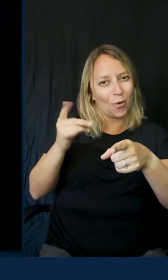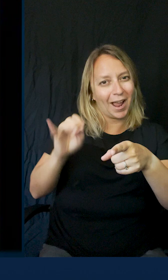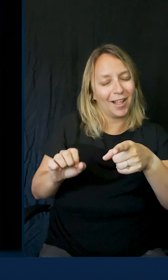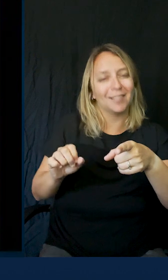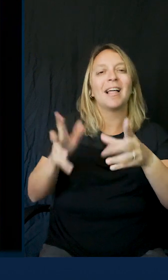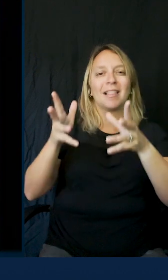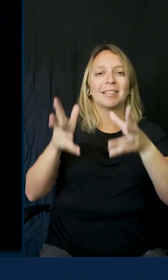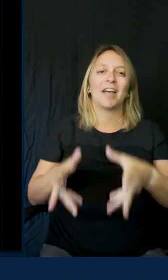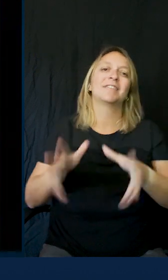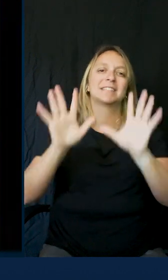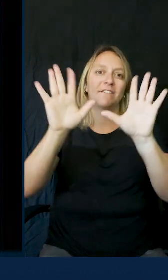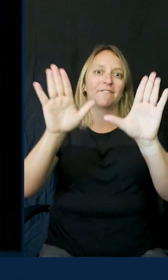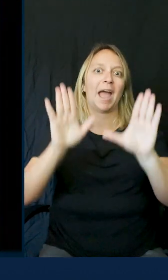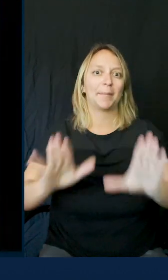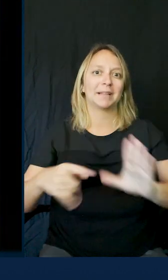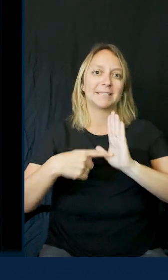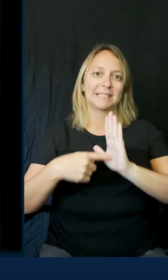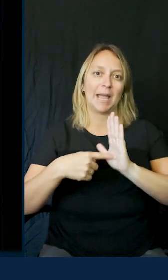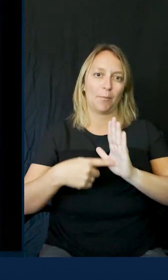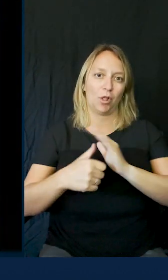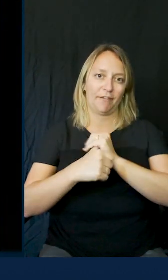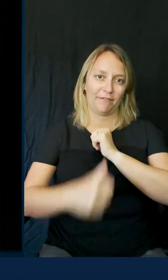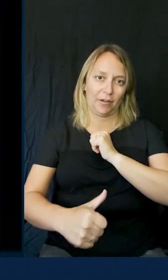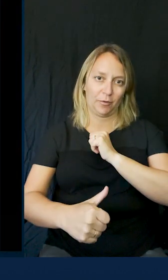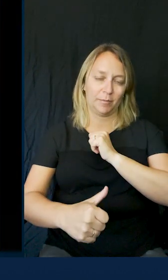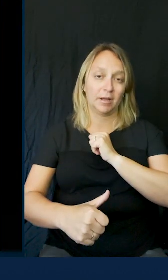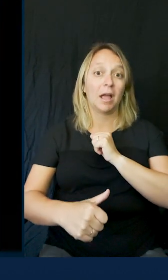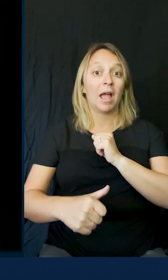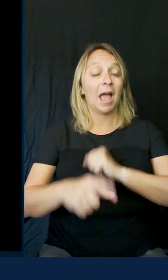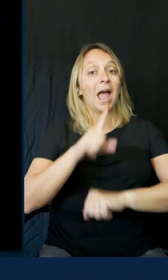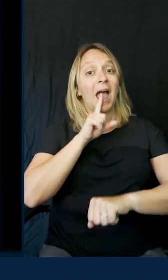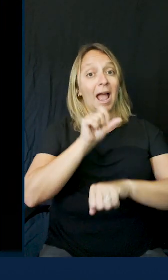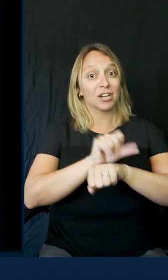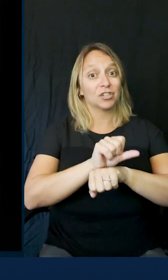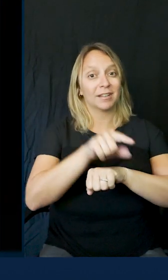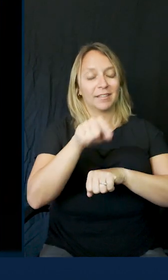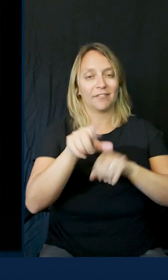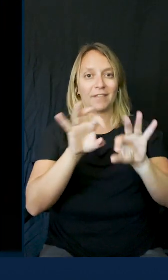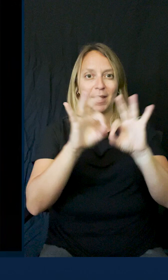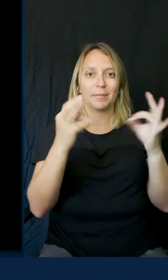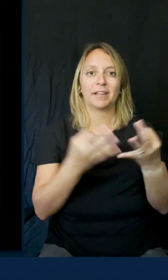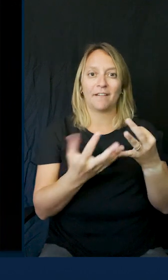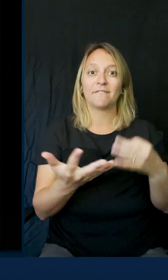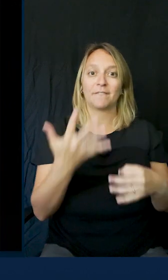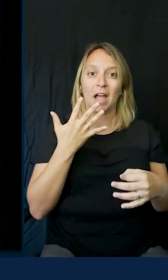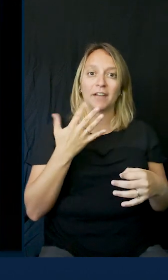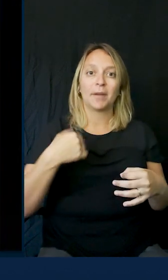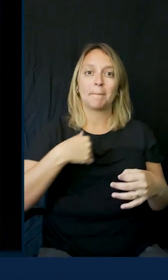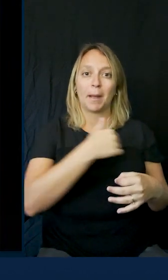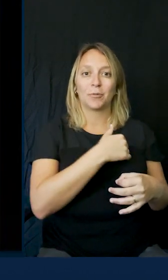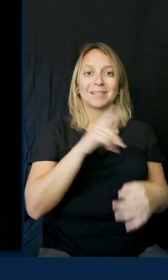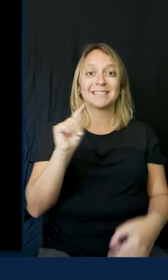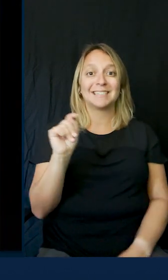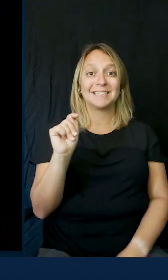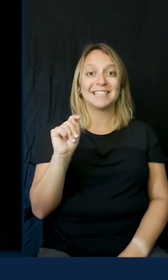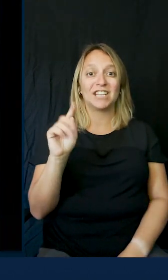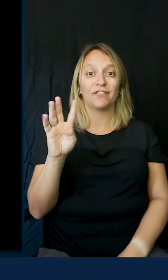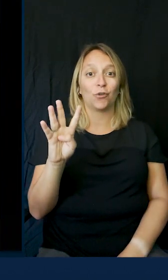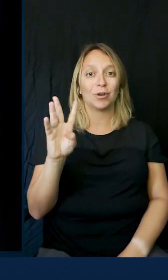a fabulous sample. So that turned out that the family was, at this point, 5 members of the